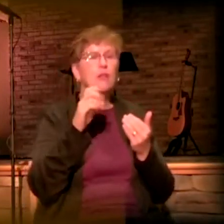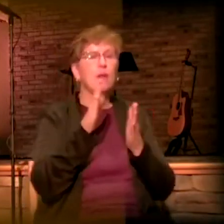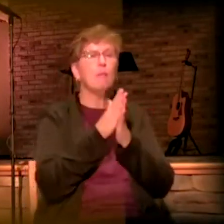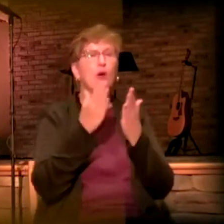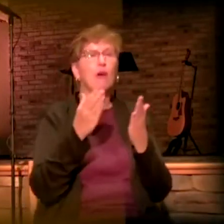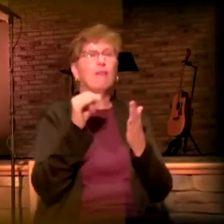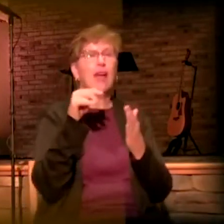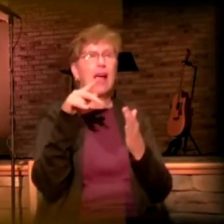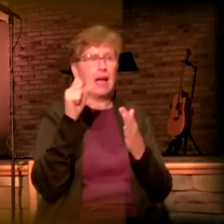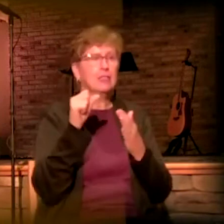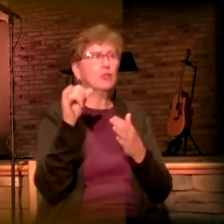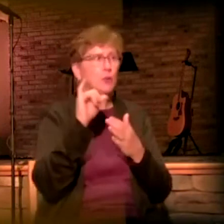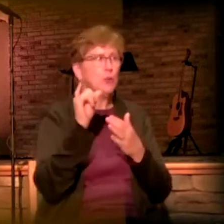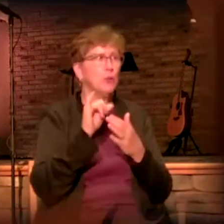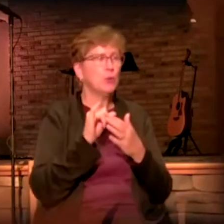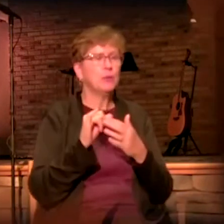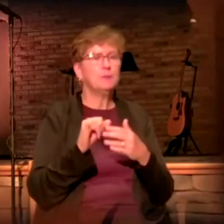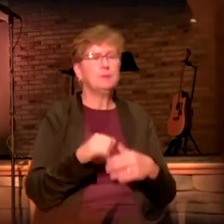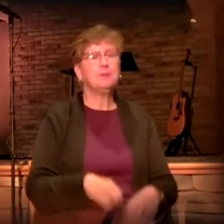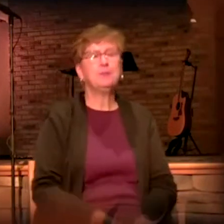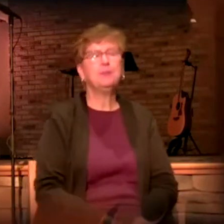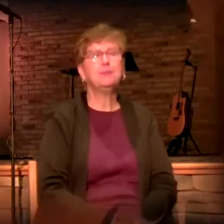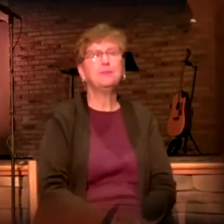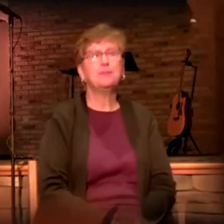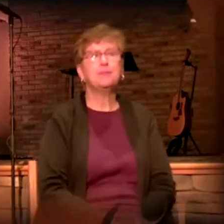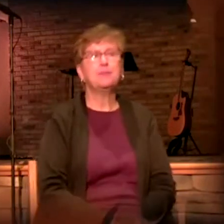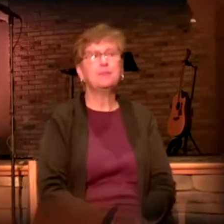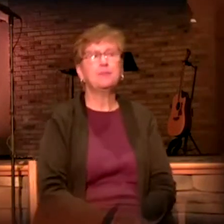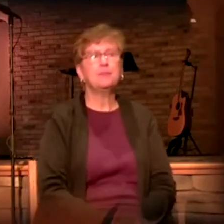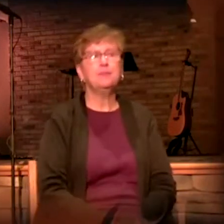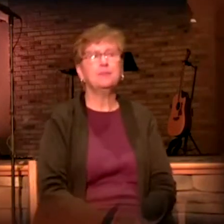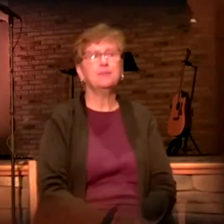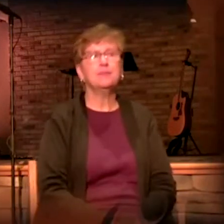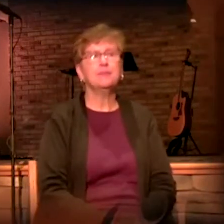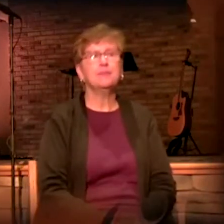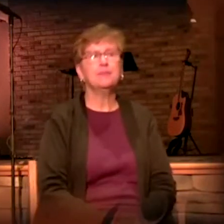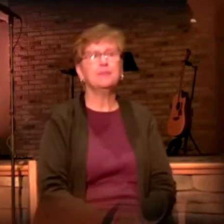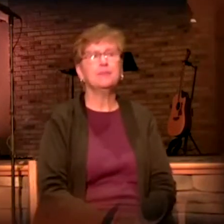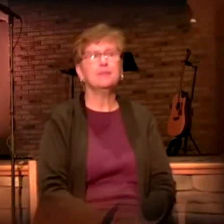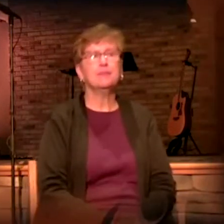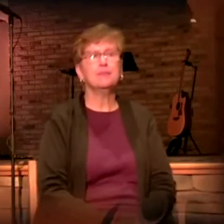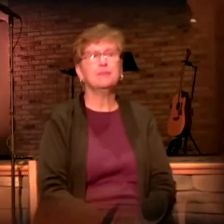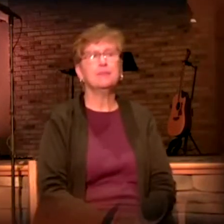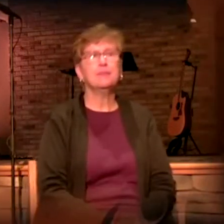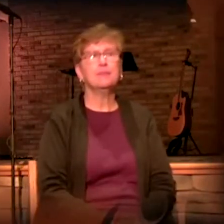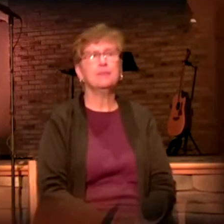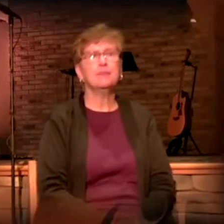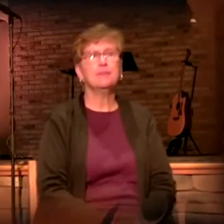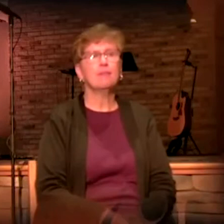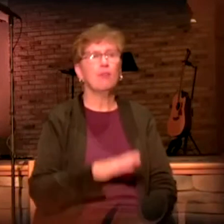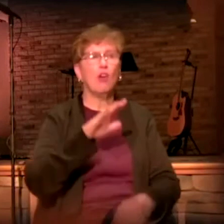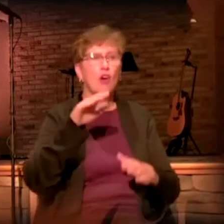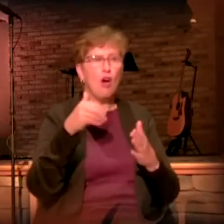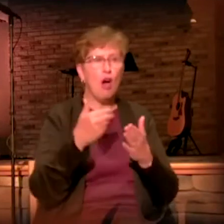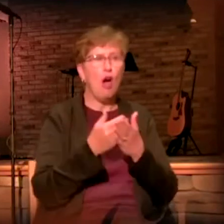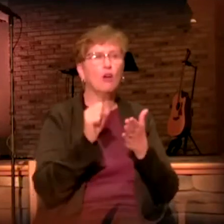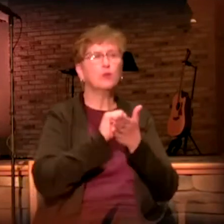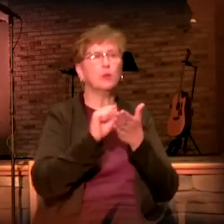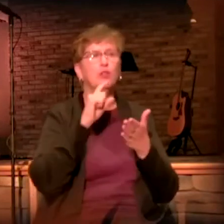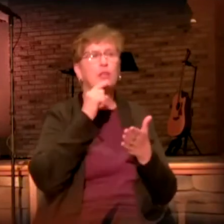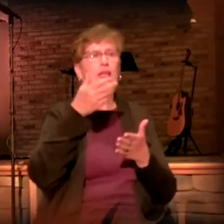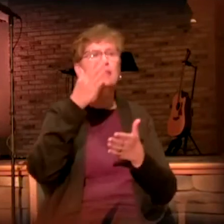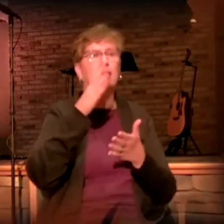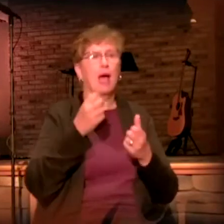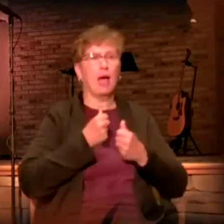in 2 Timothy chapter 3, verse 16. Paul says, all scripture is God-breathed and it is useful for four